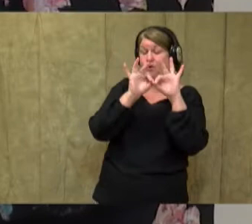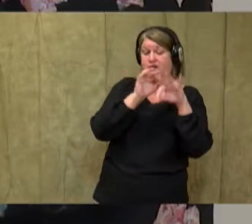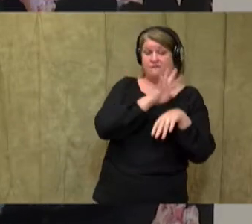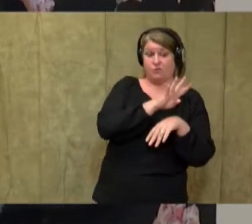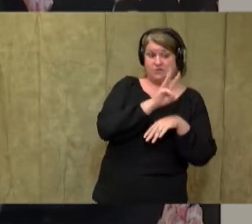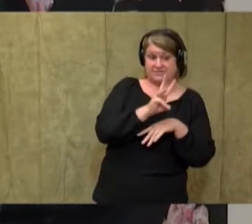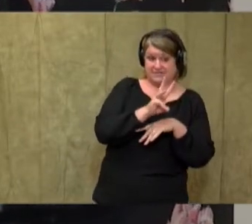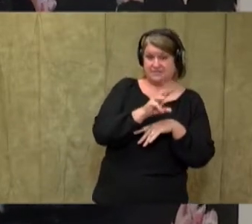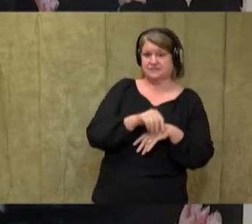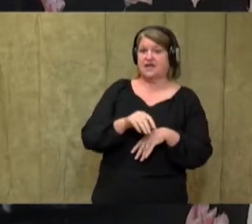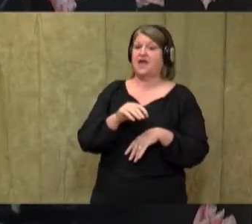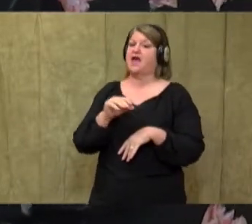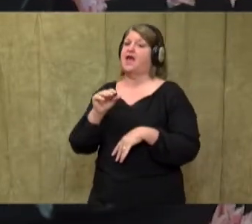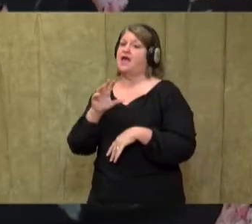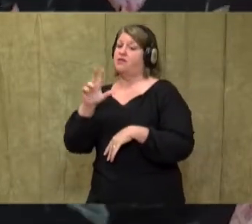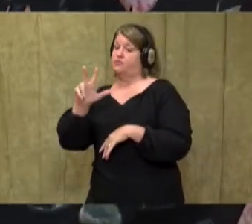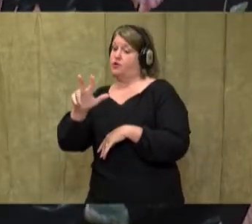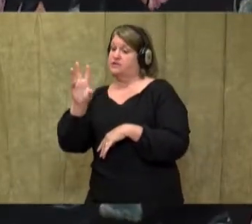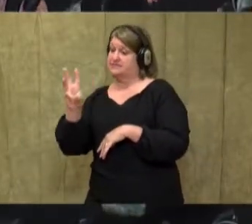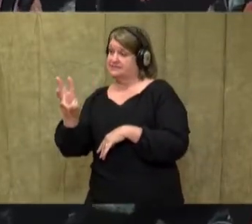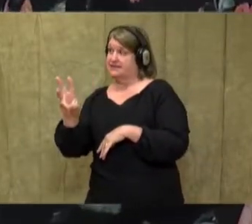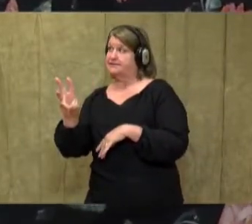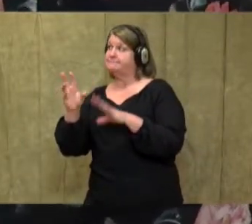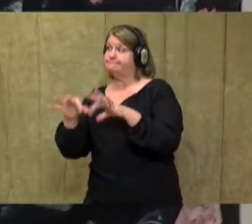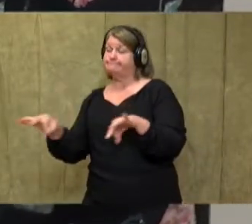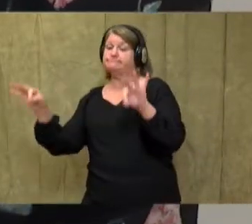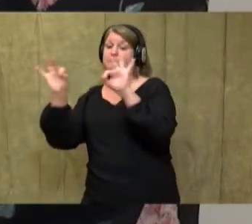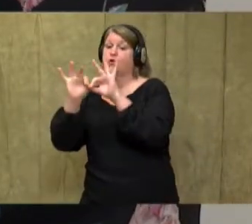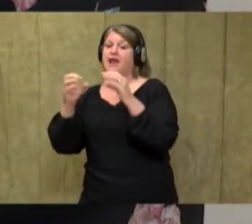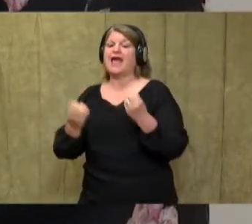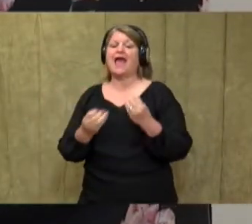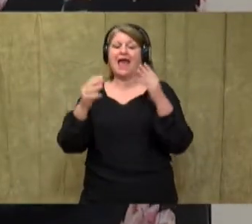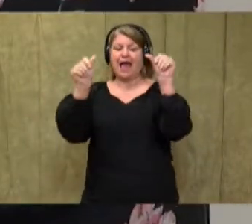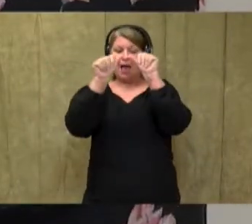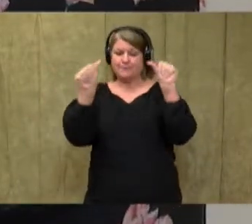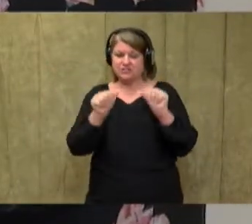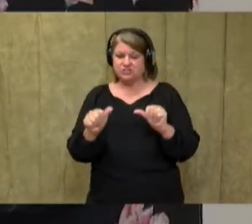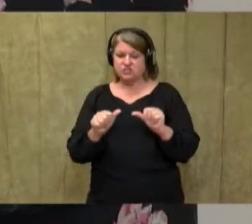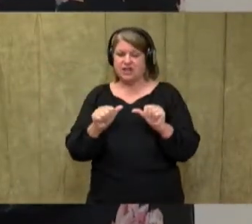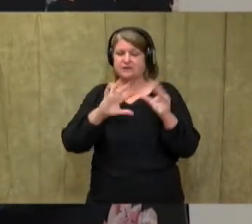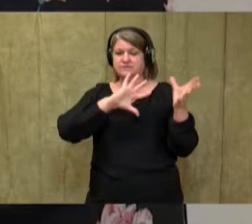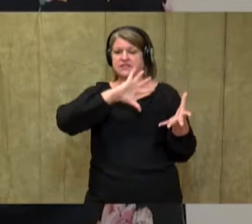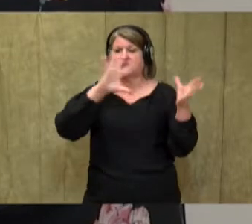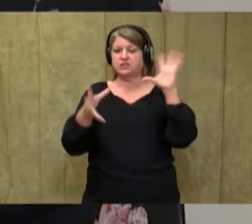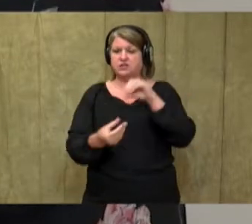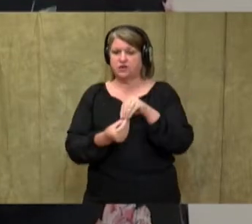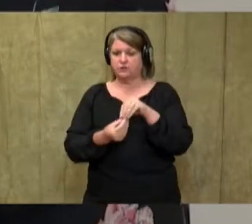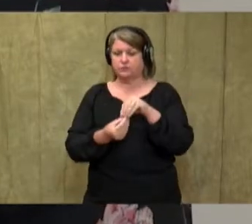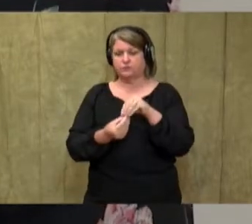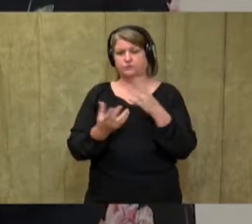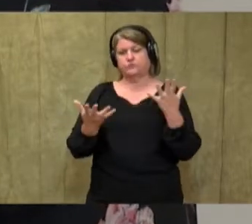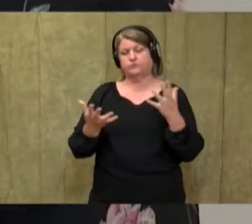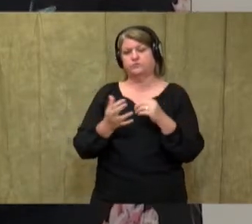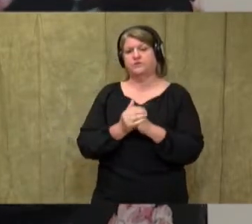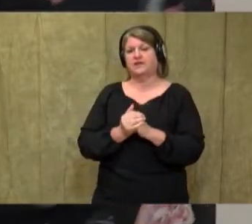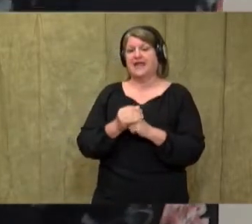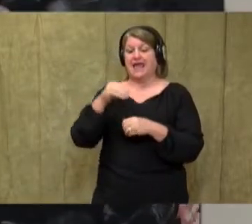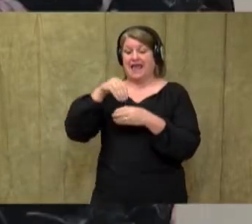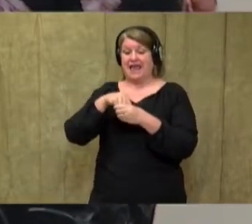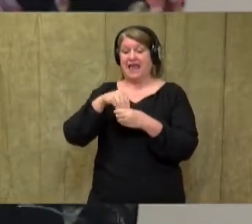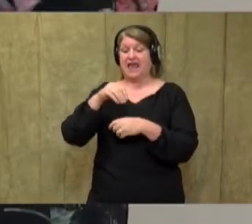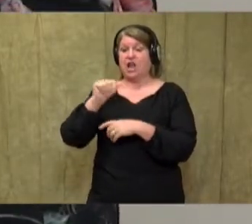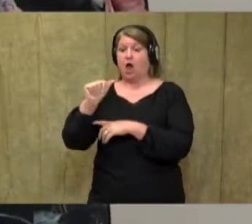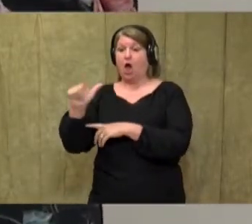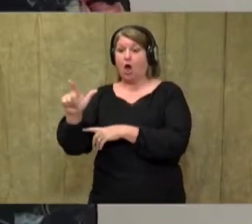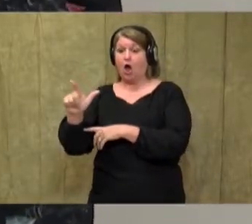circles, 36 squares. How many shapes in all? So we know in all, we're